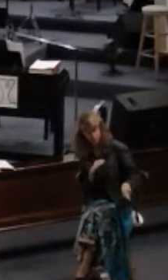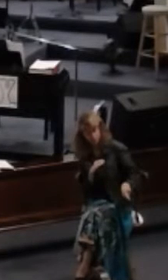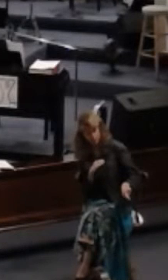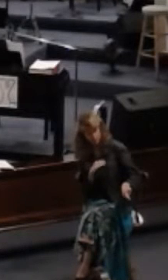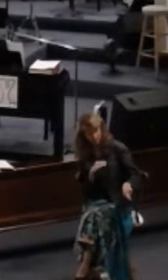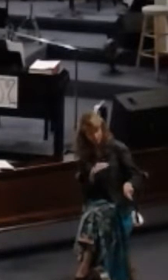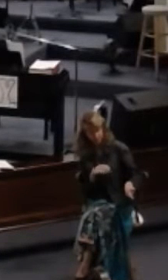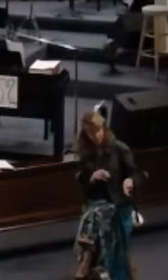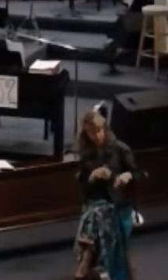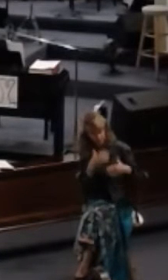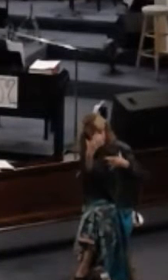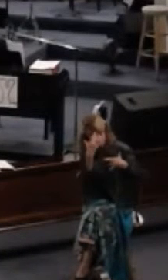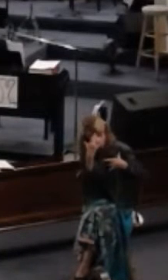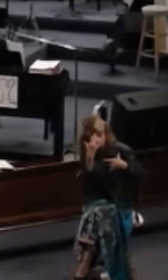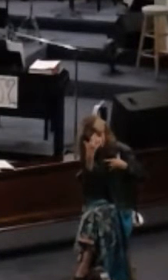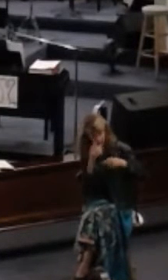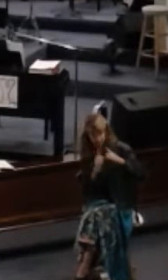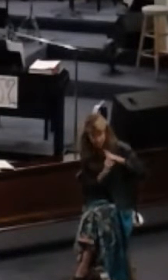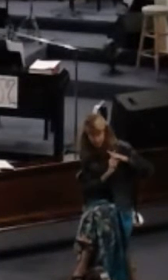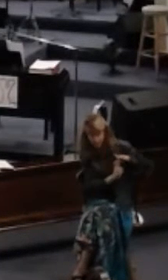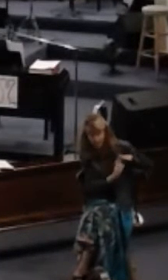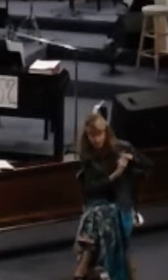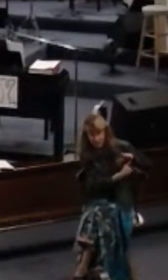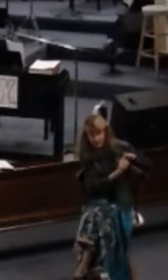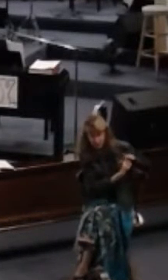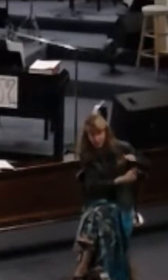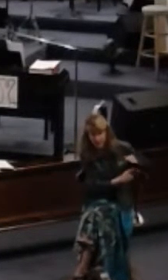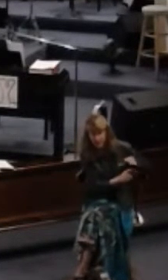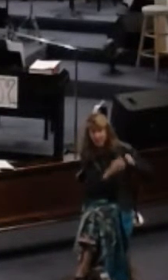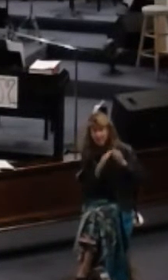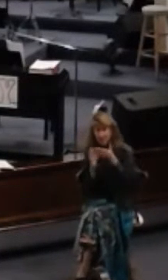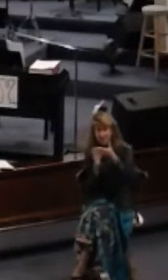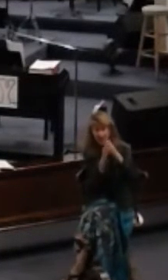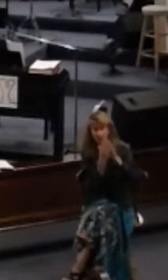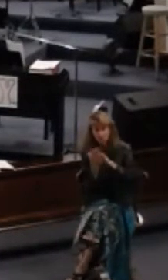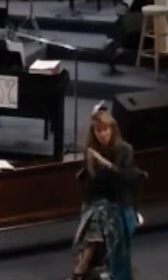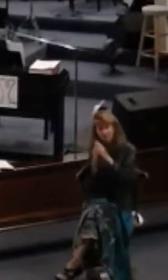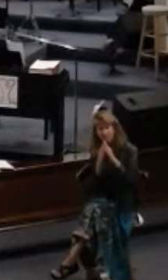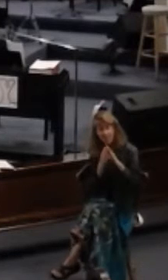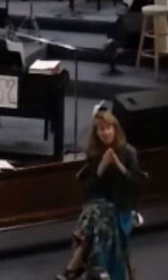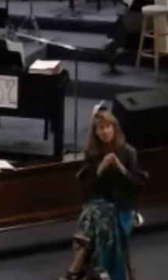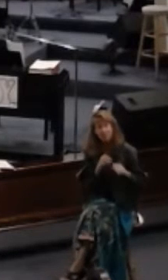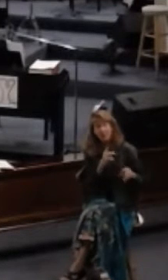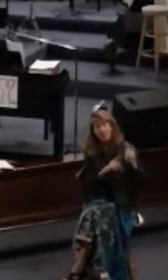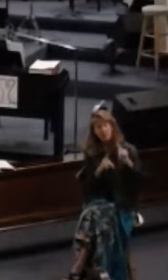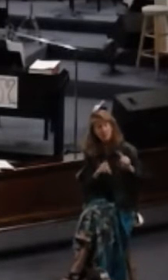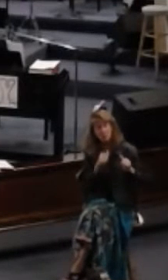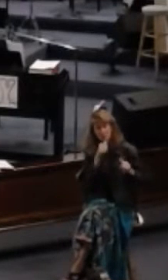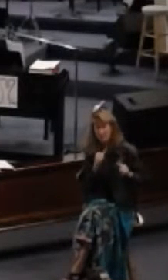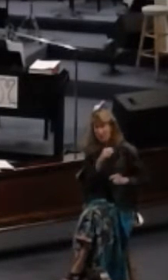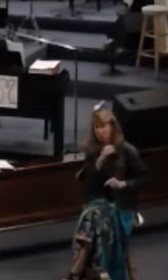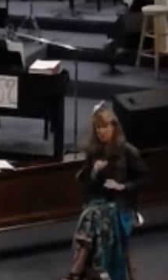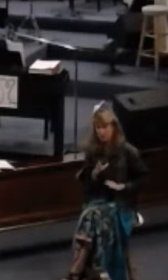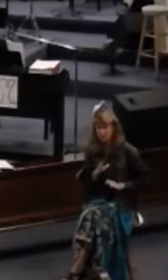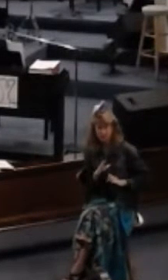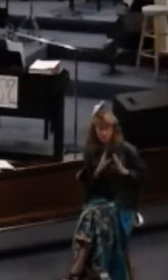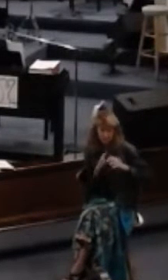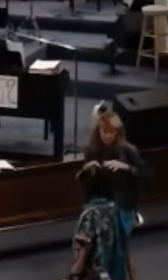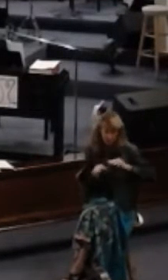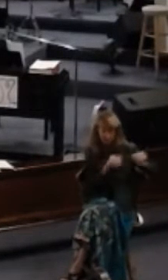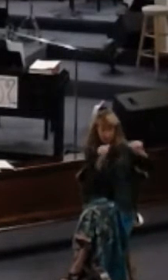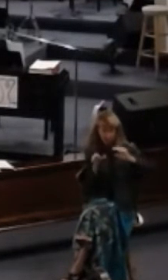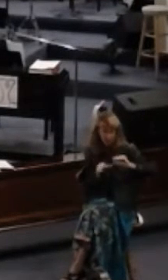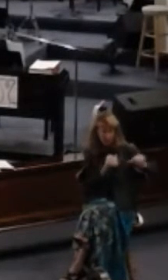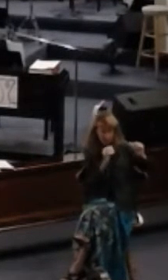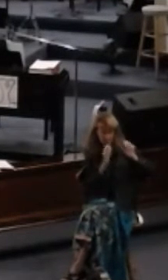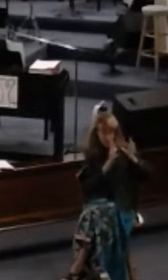to be sick and fled from their dearest friends. And they even cast them out into the streets where they were